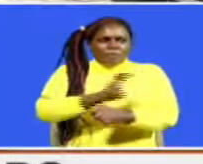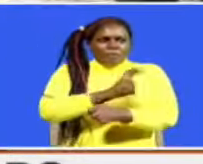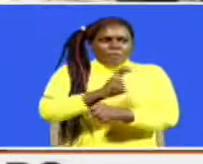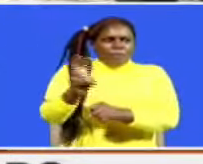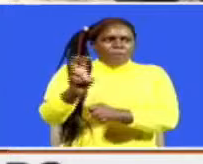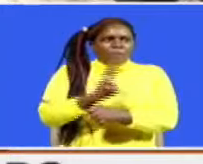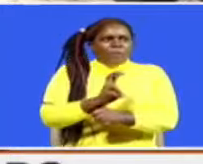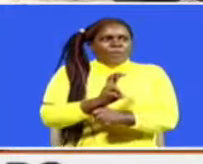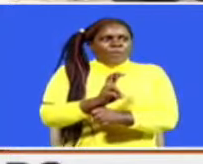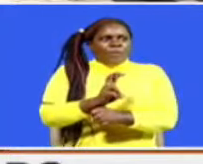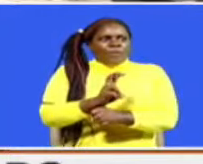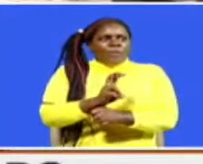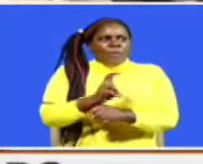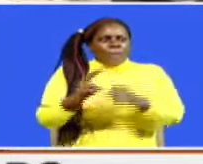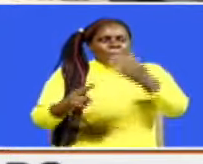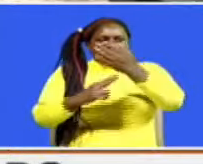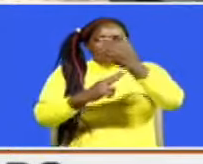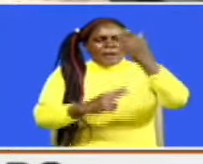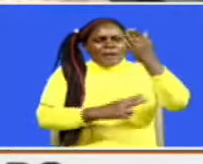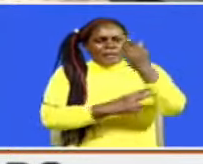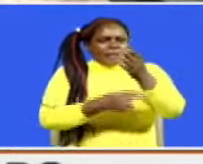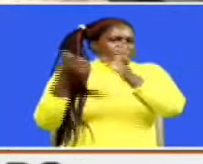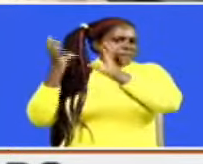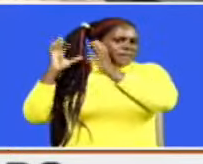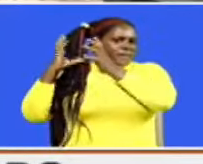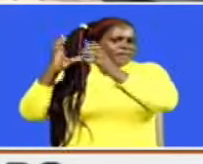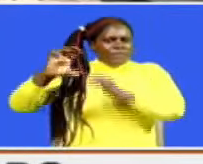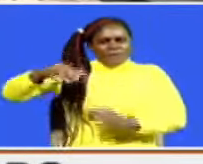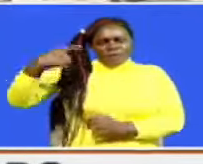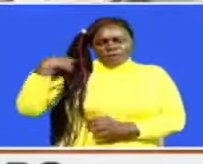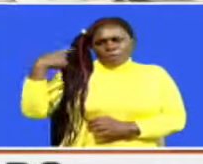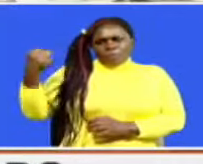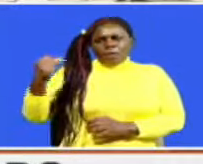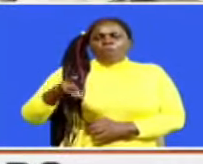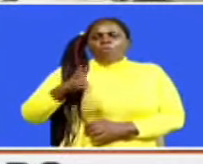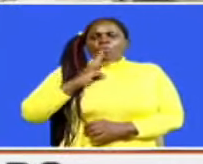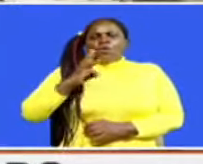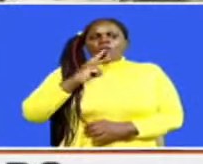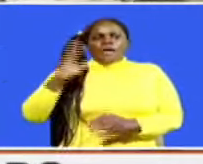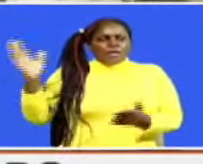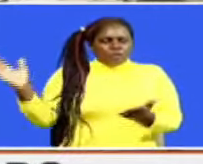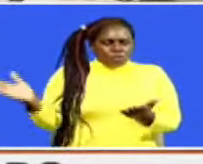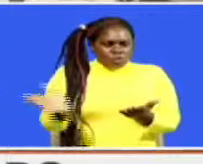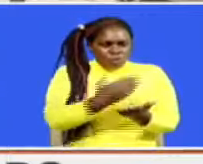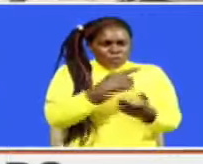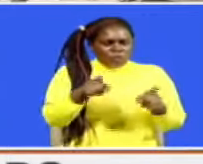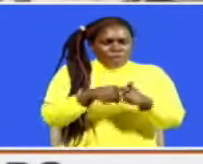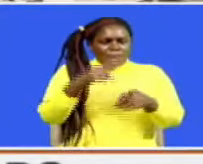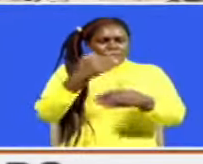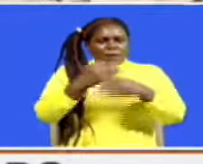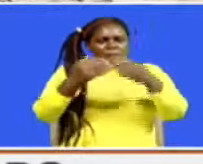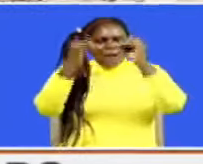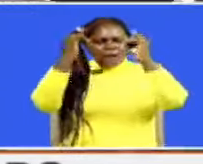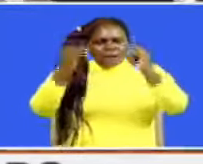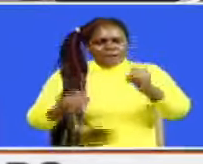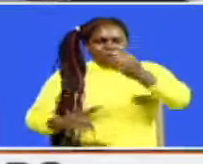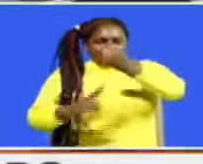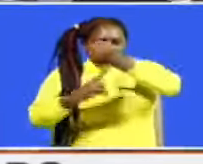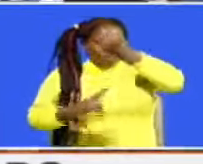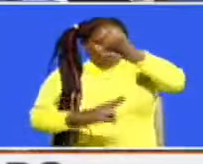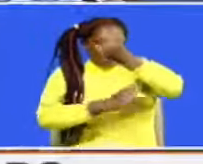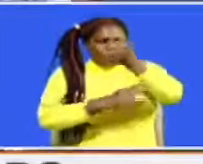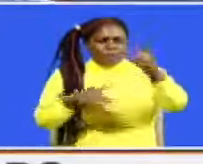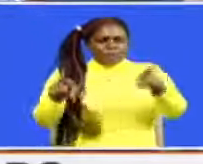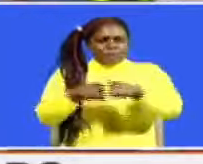restoration of the Mbogolo Bridge in Kilifi County that was recently washed away by floods, and the construction of a new bridge along the